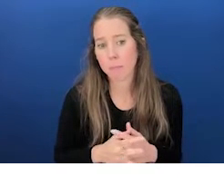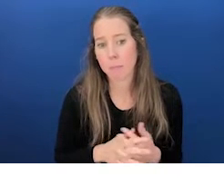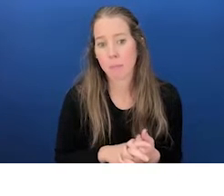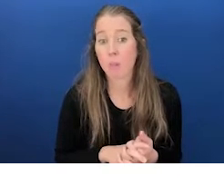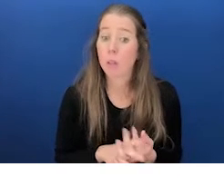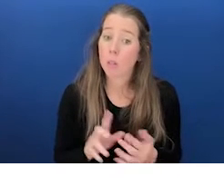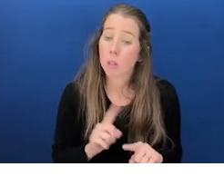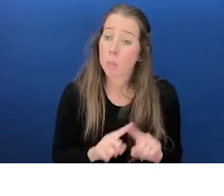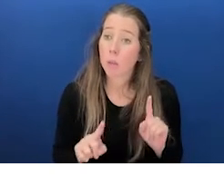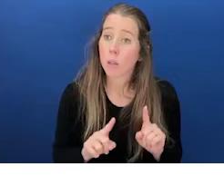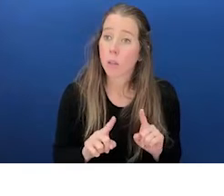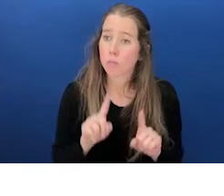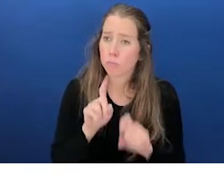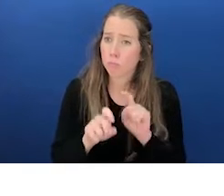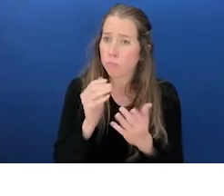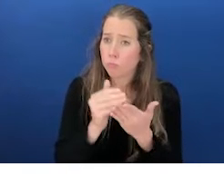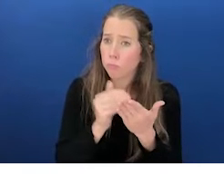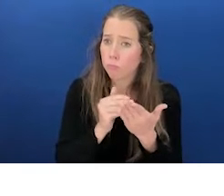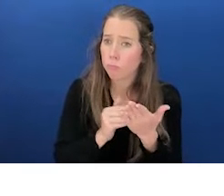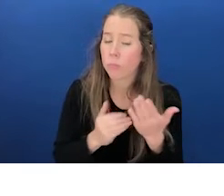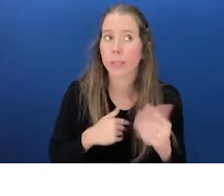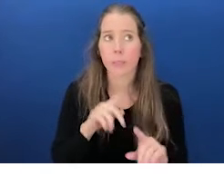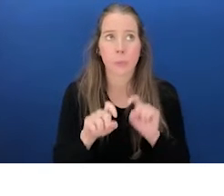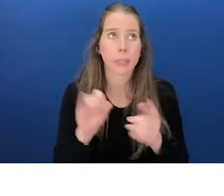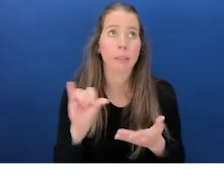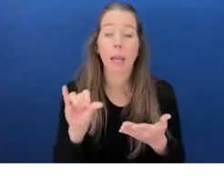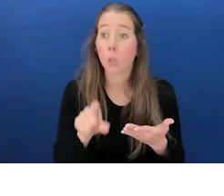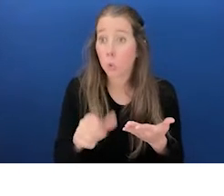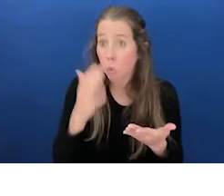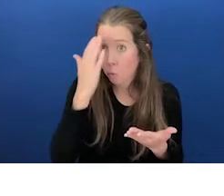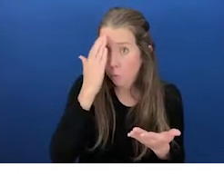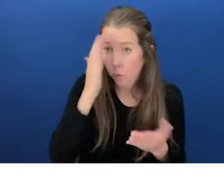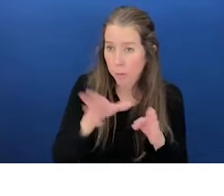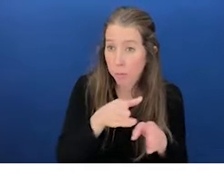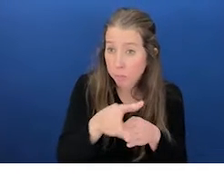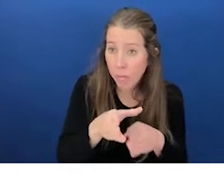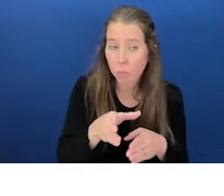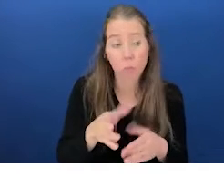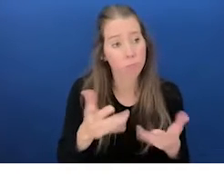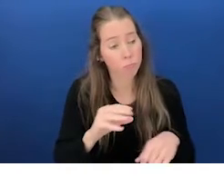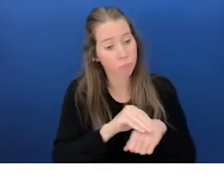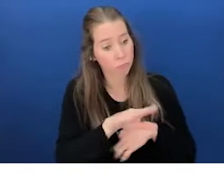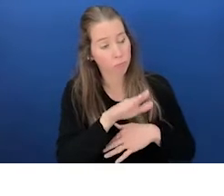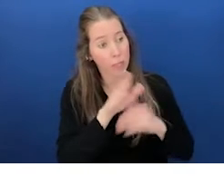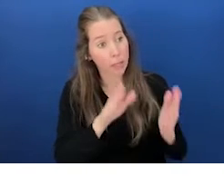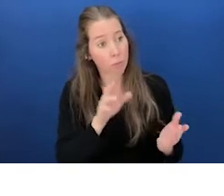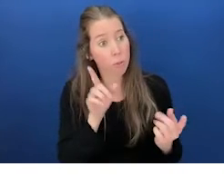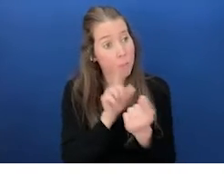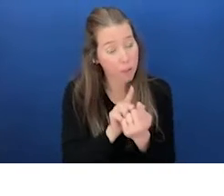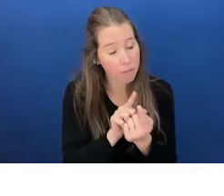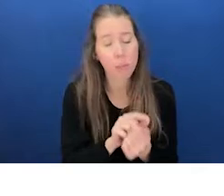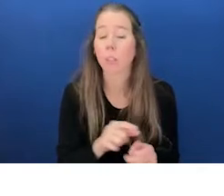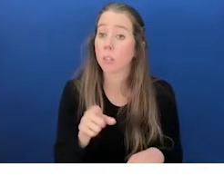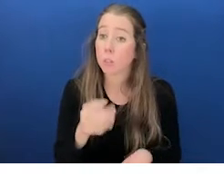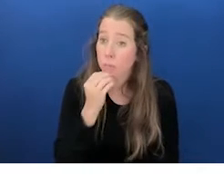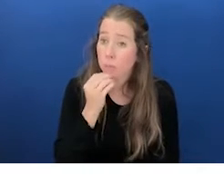but the survey itself is asking questions like, do you know your major? Have you met with the counselor? Are you having